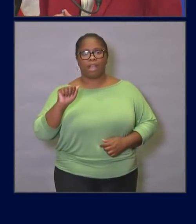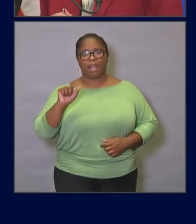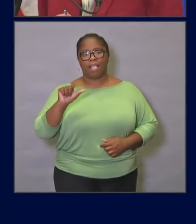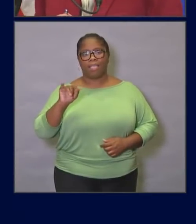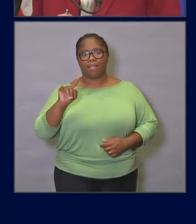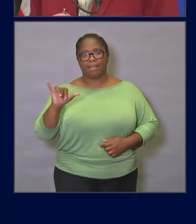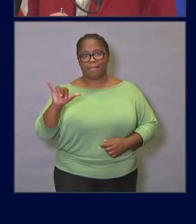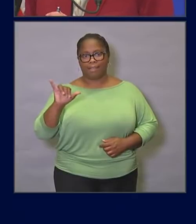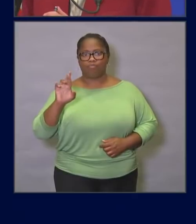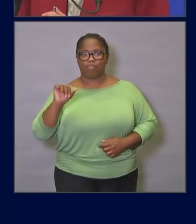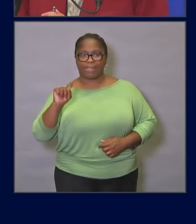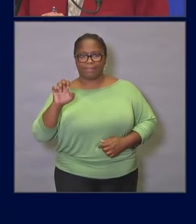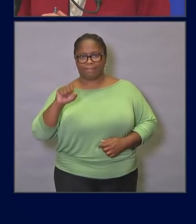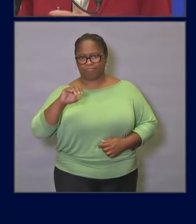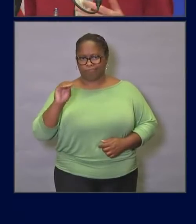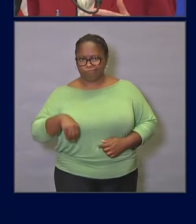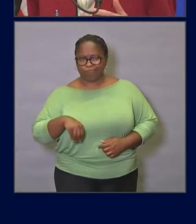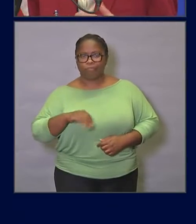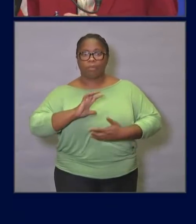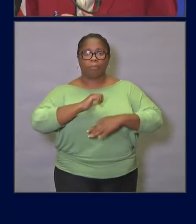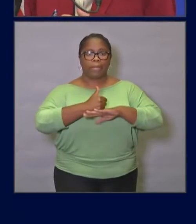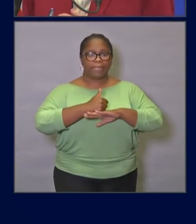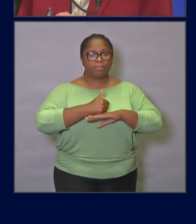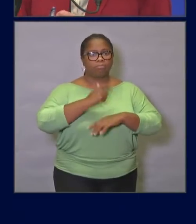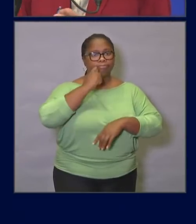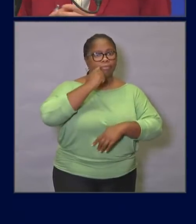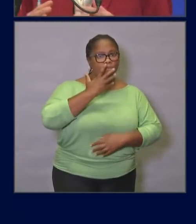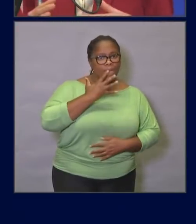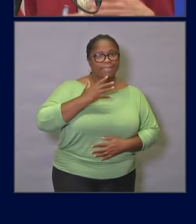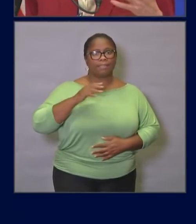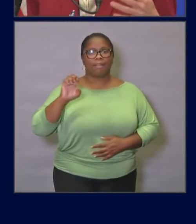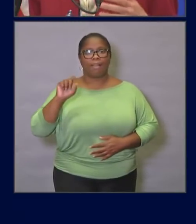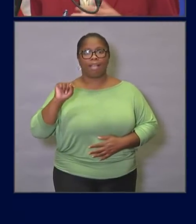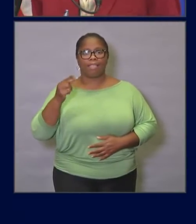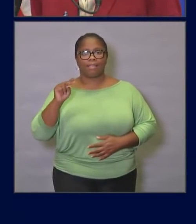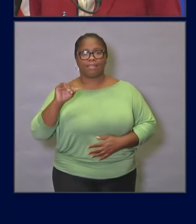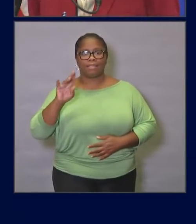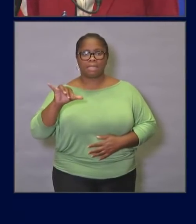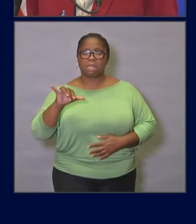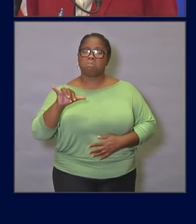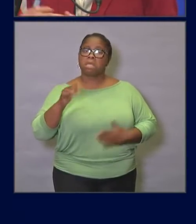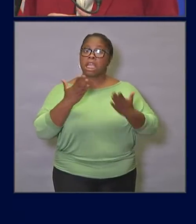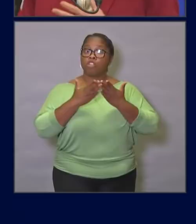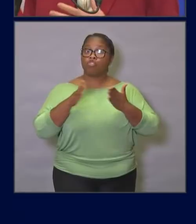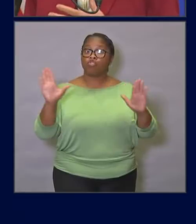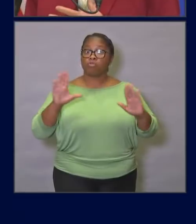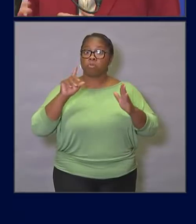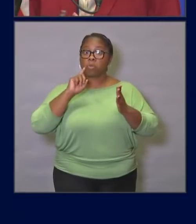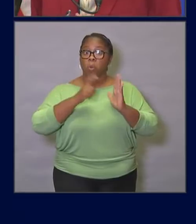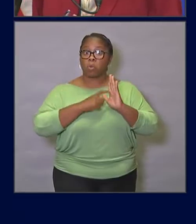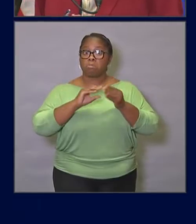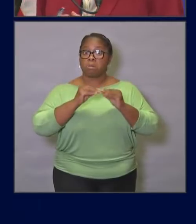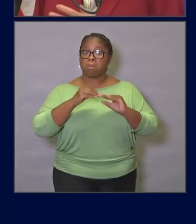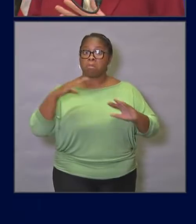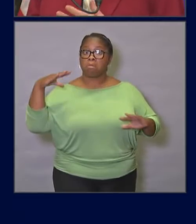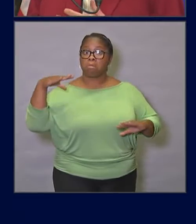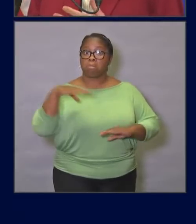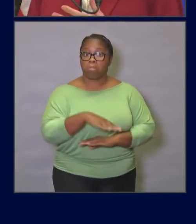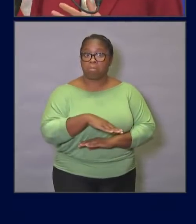race and ethnicity. And even though the crude rates are falling, you can see